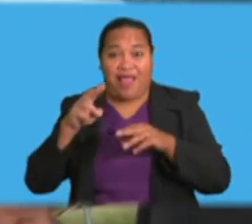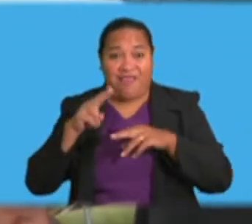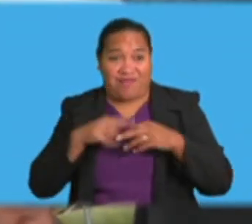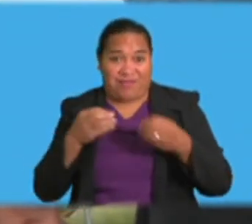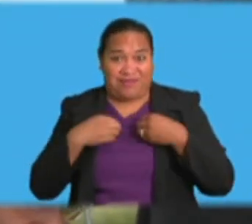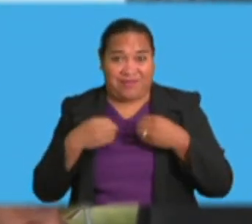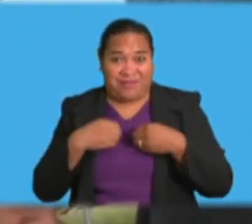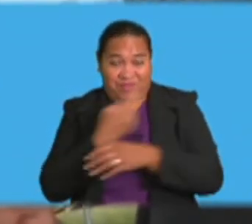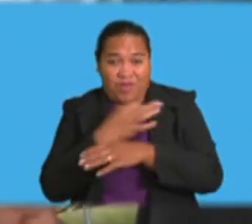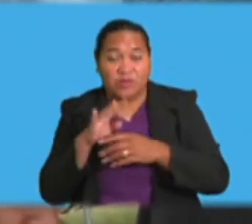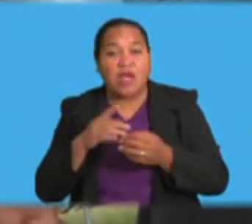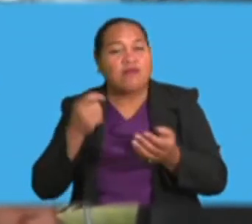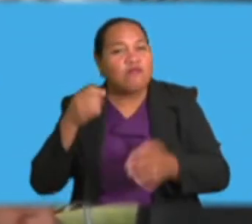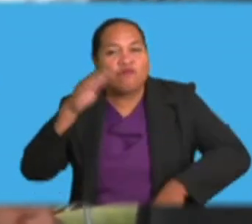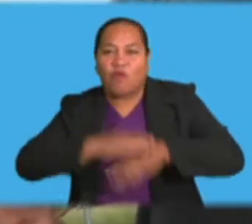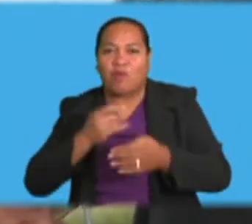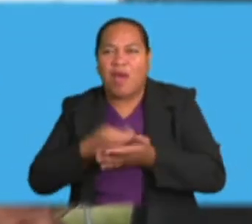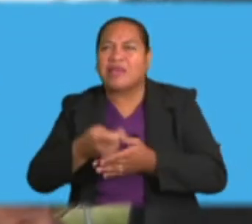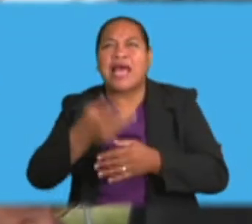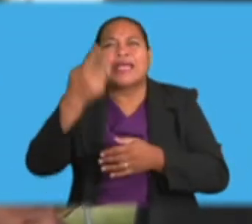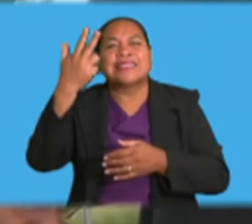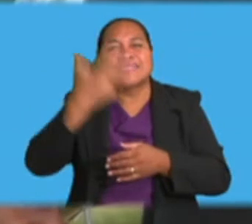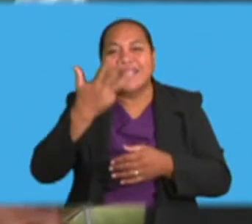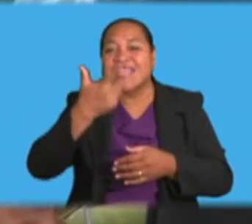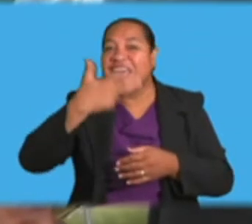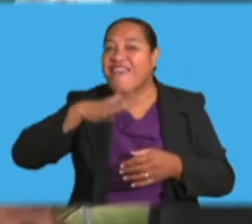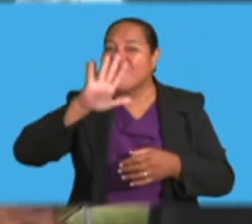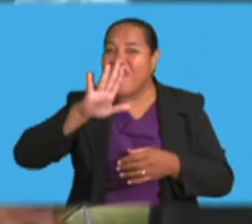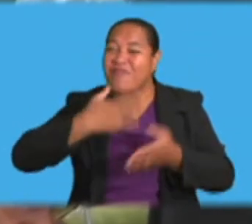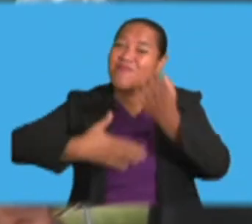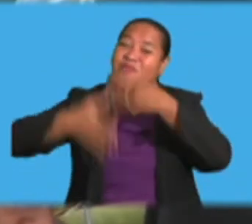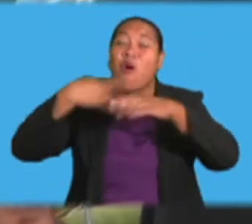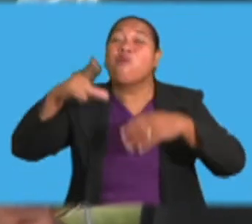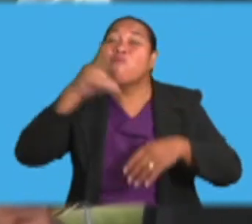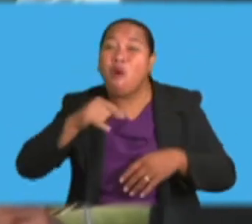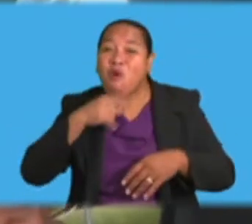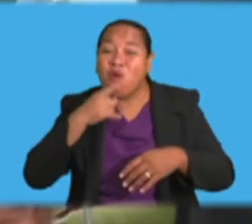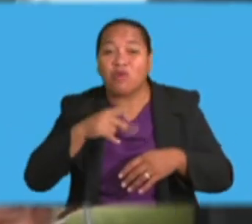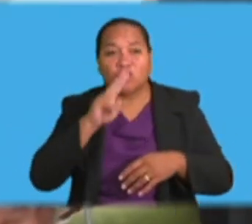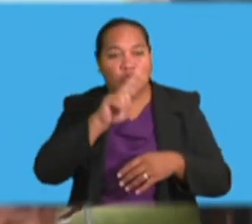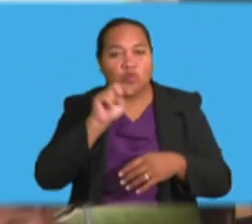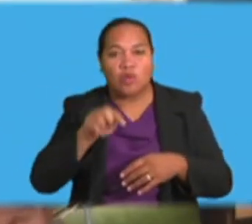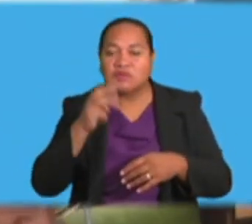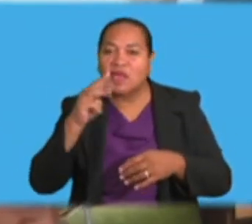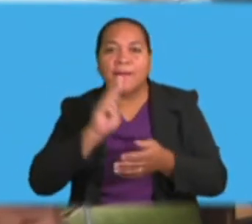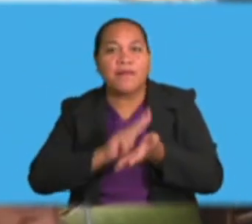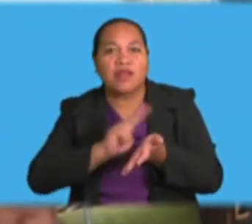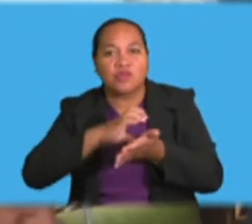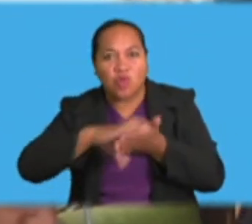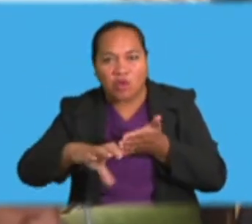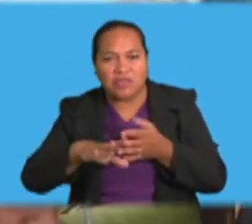repaid European Investment Bank loan taken in 1985, amounting to $2.3 million. The loan was in